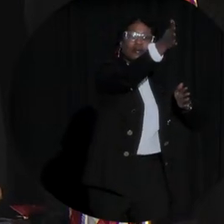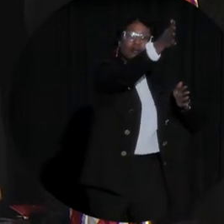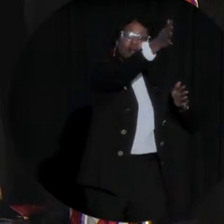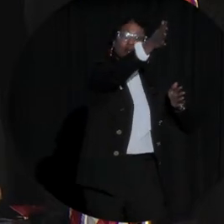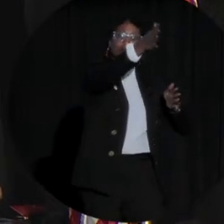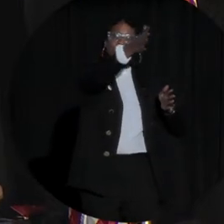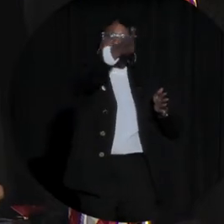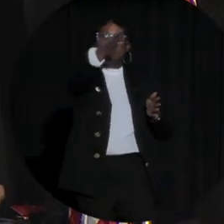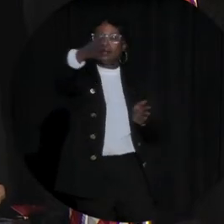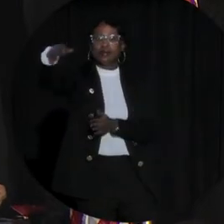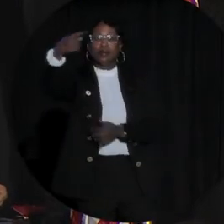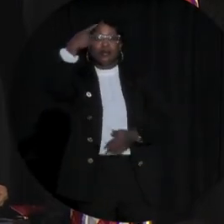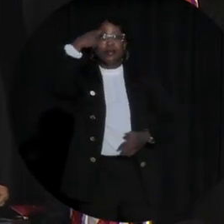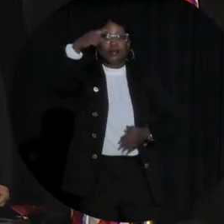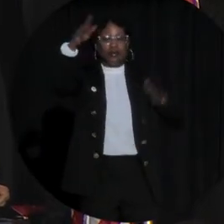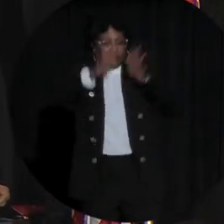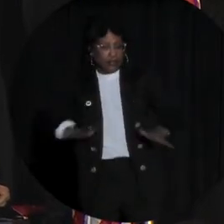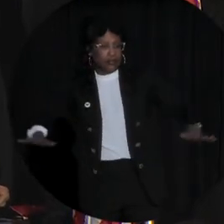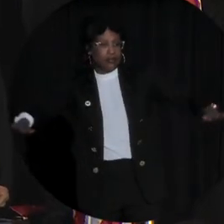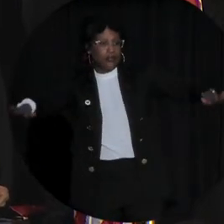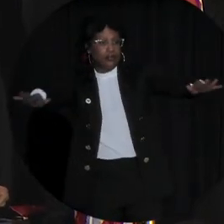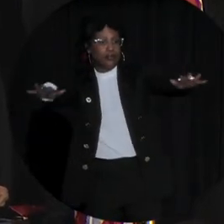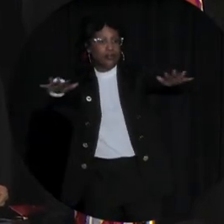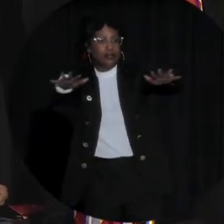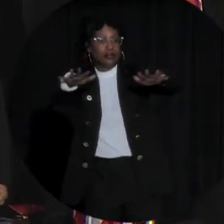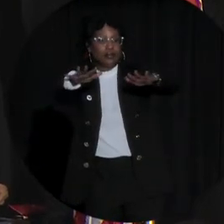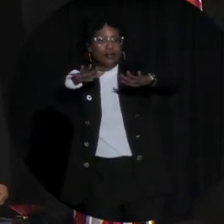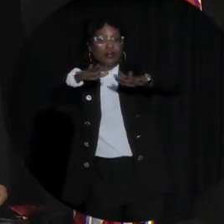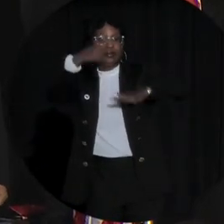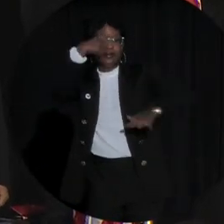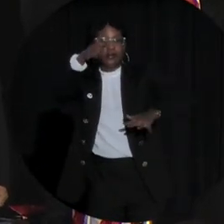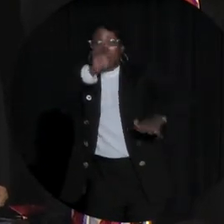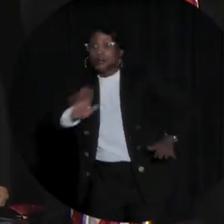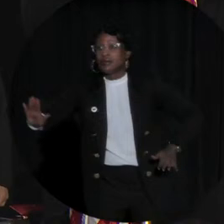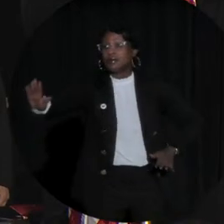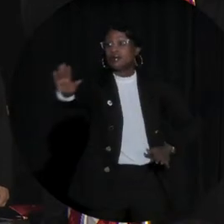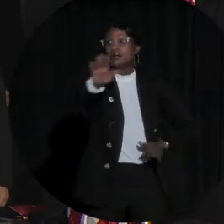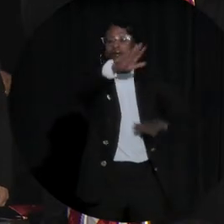o'er the land of the free